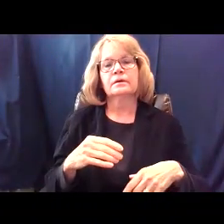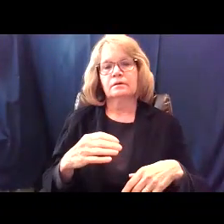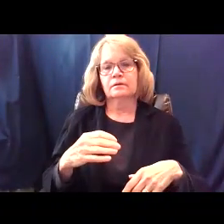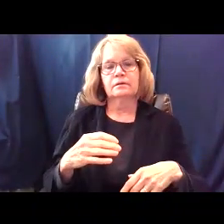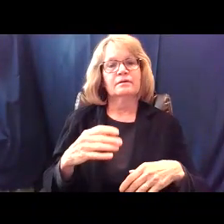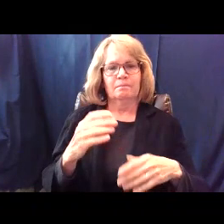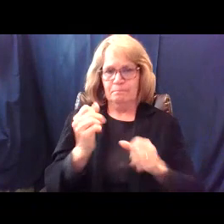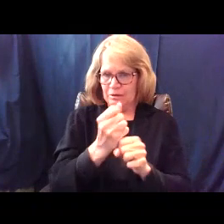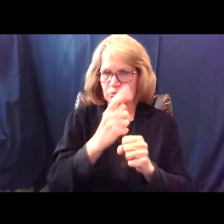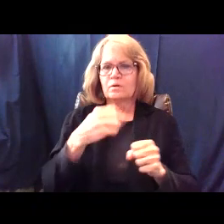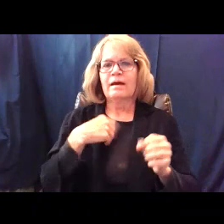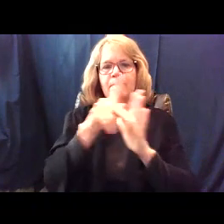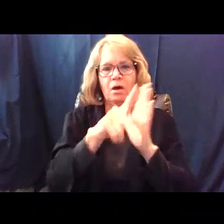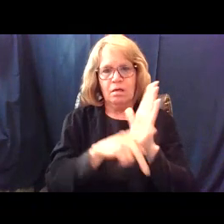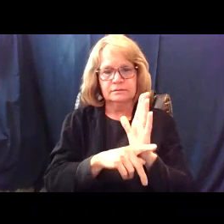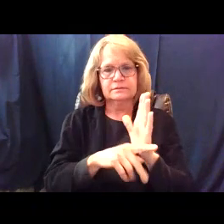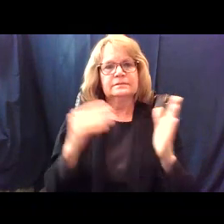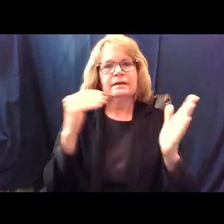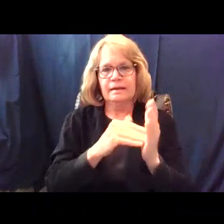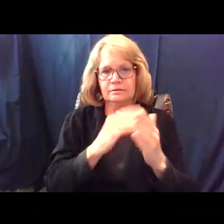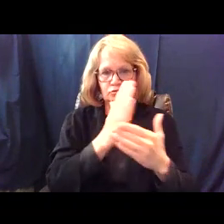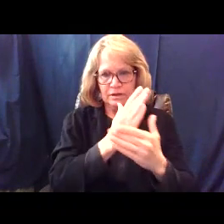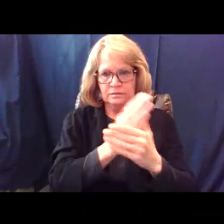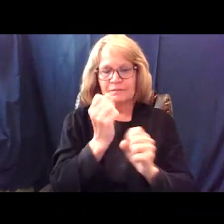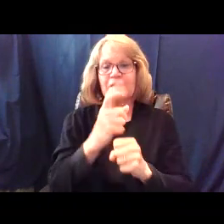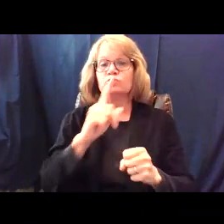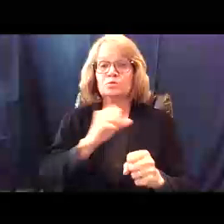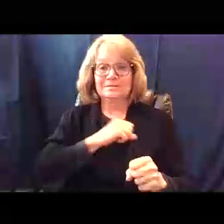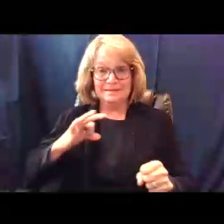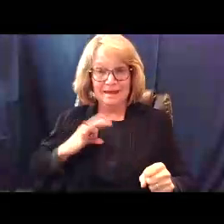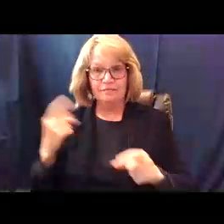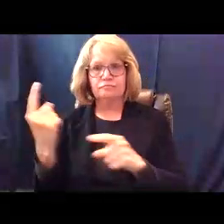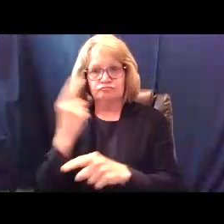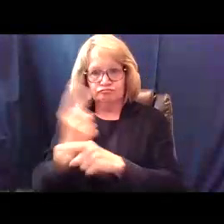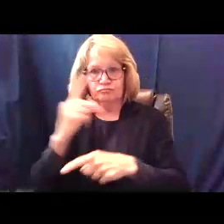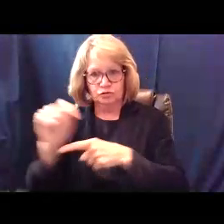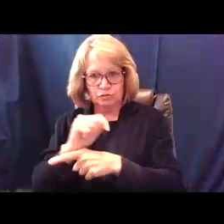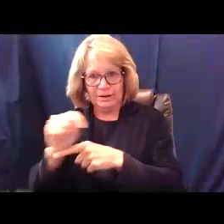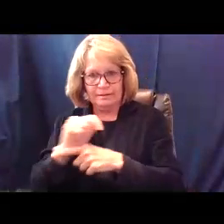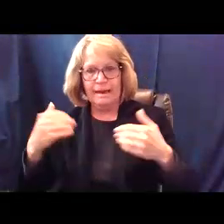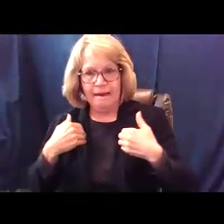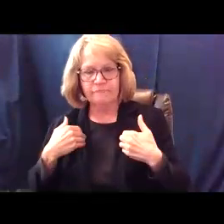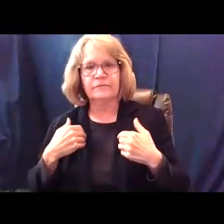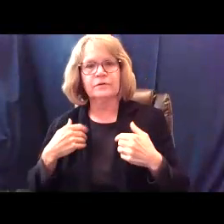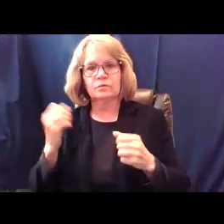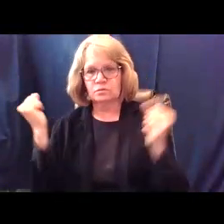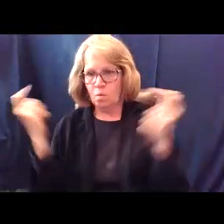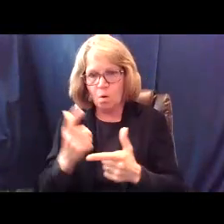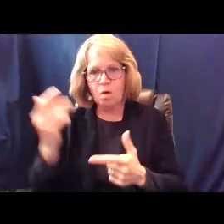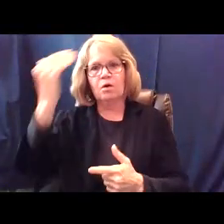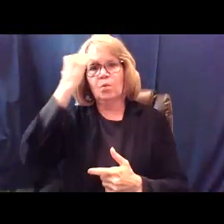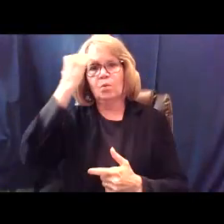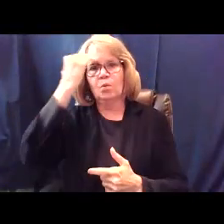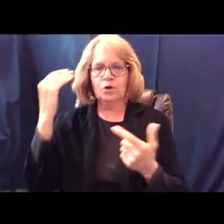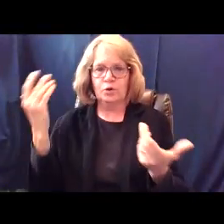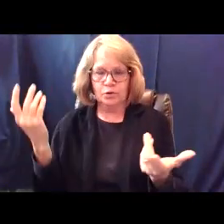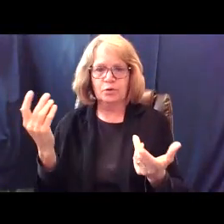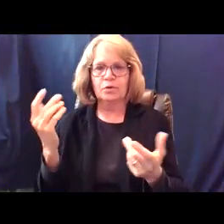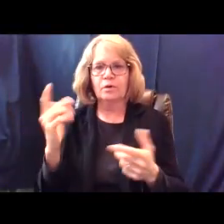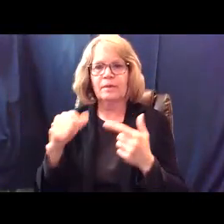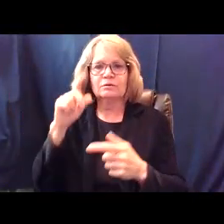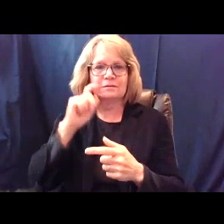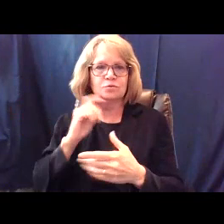policies against harassment and ensuring that their staff gets regular training on this topic to make sure that everyone is fully aware. Making sure that